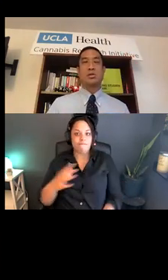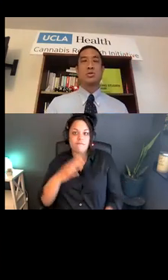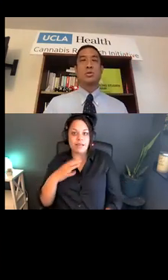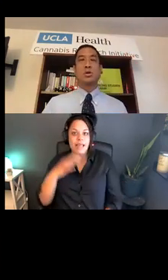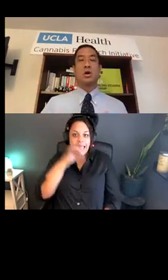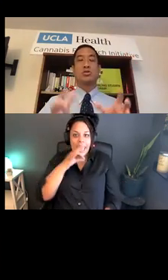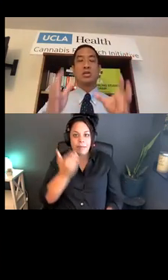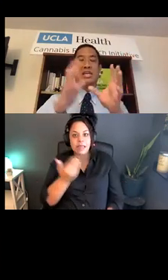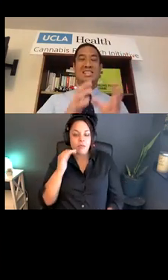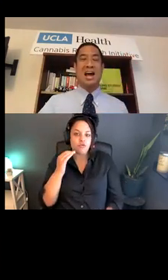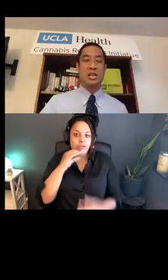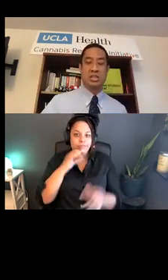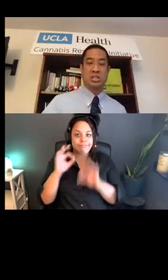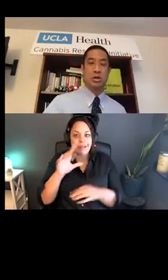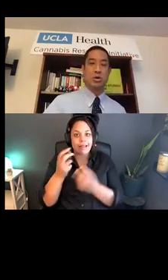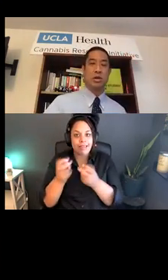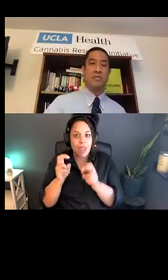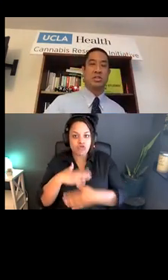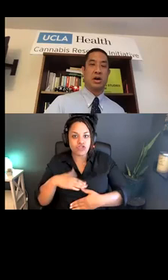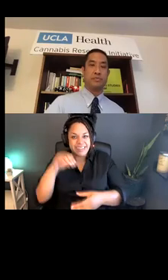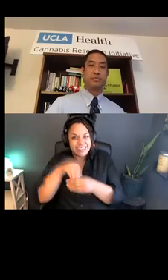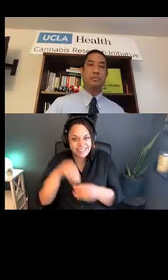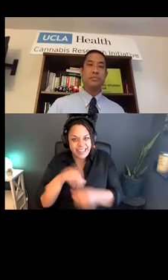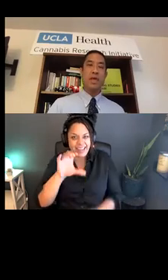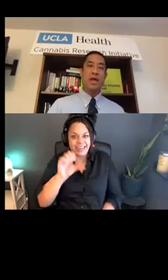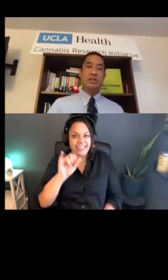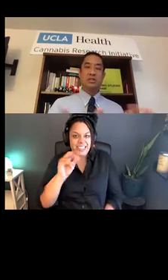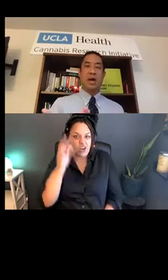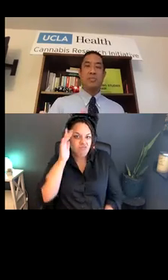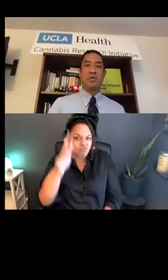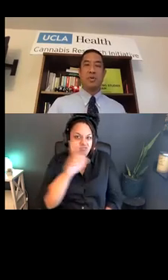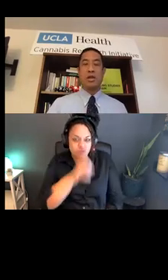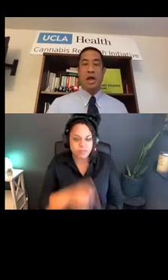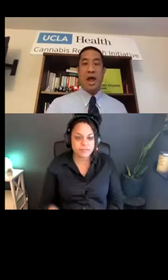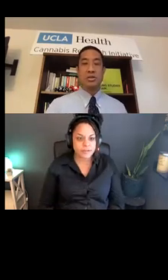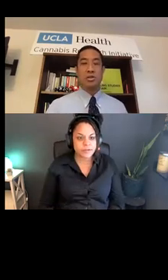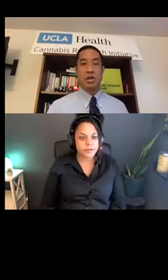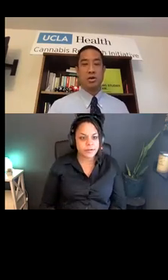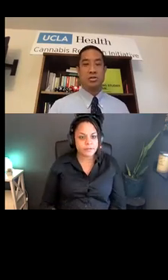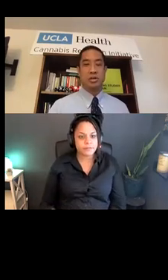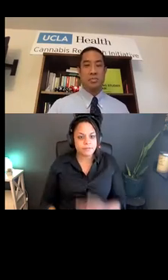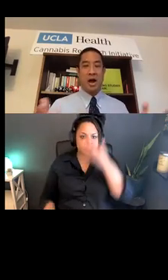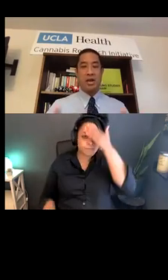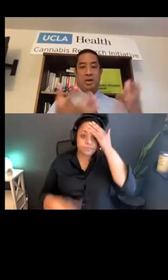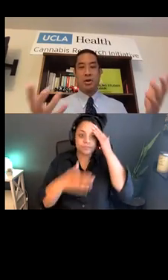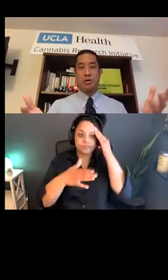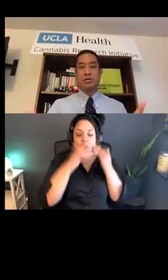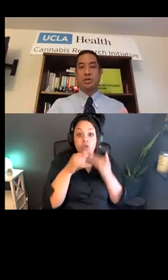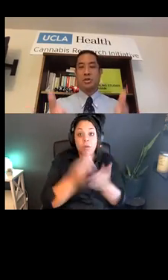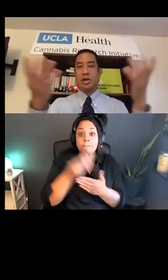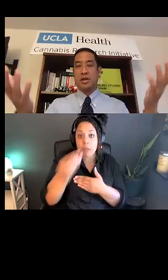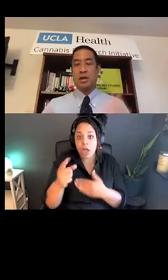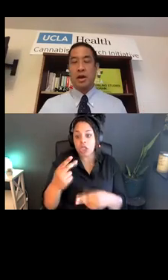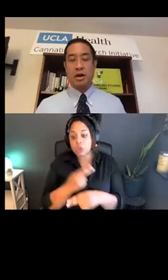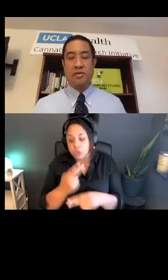cannabis consumption lounge inside the casino in and of itself. That's an example of what actually it looks like. You buy, you use,